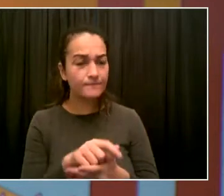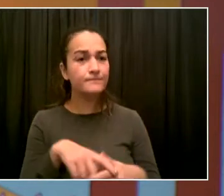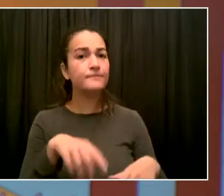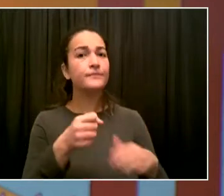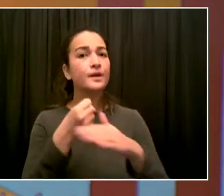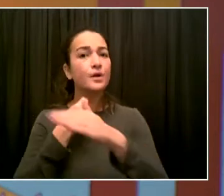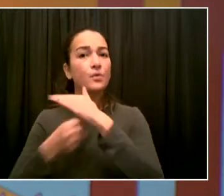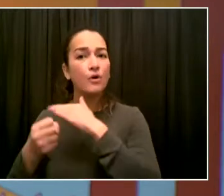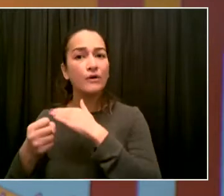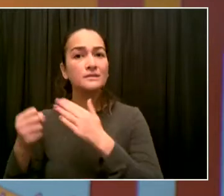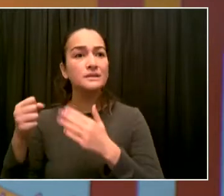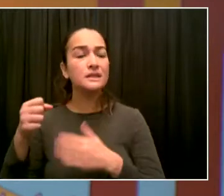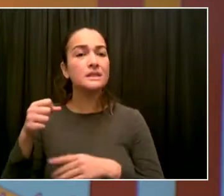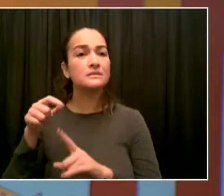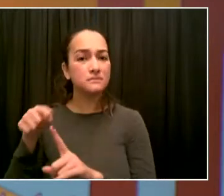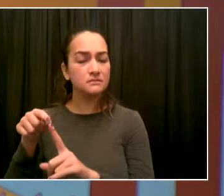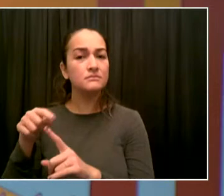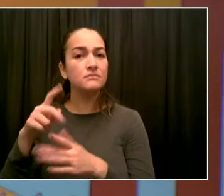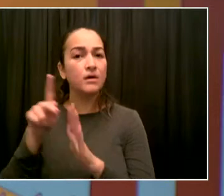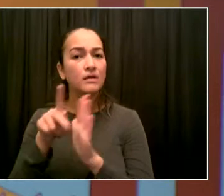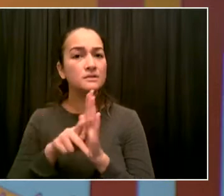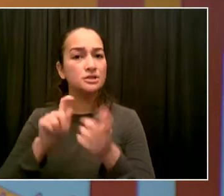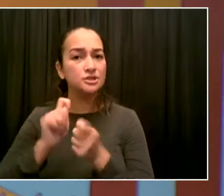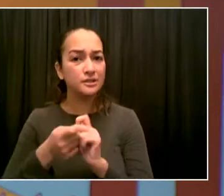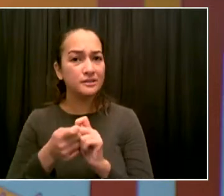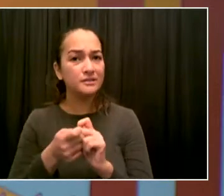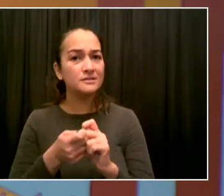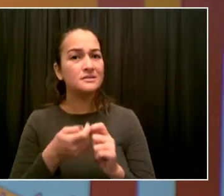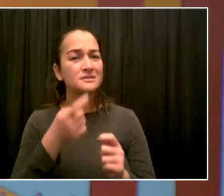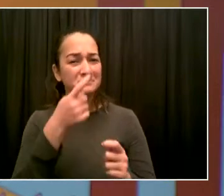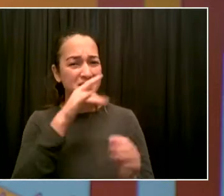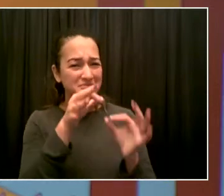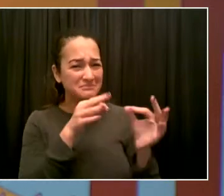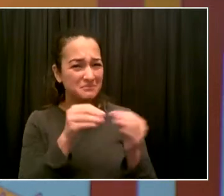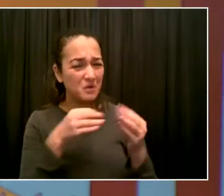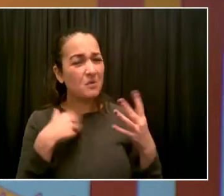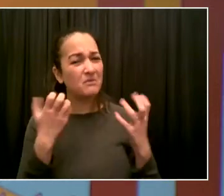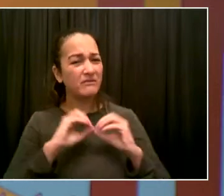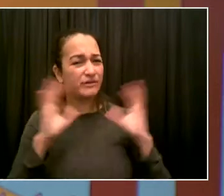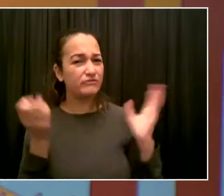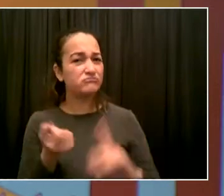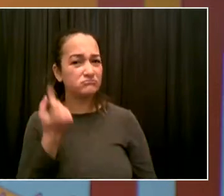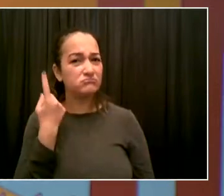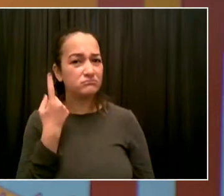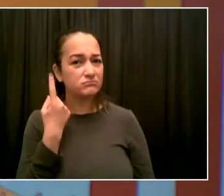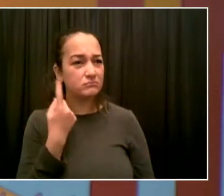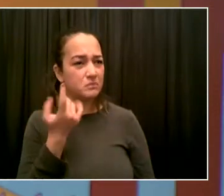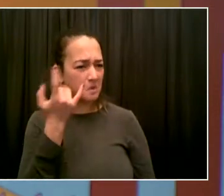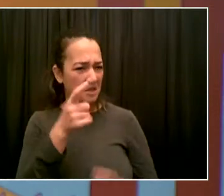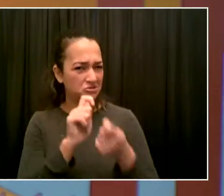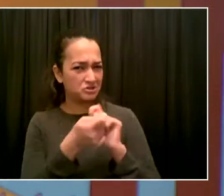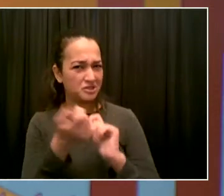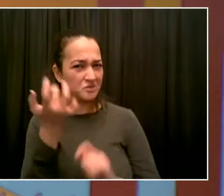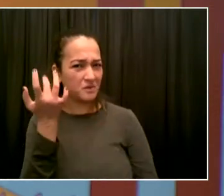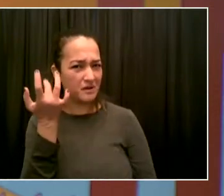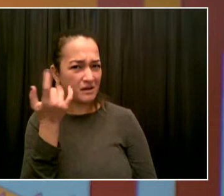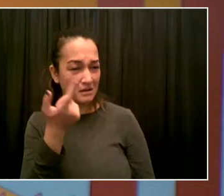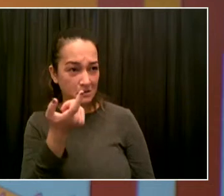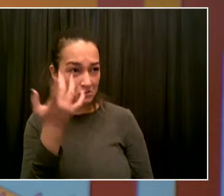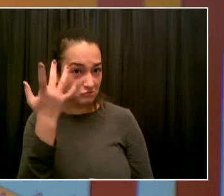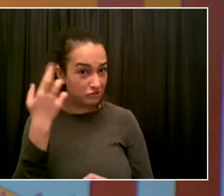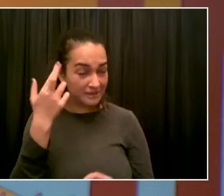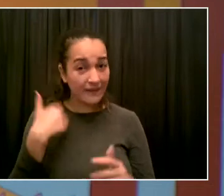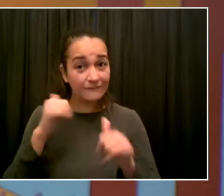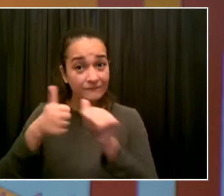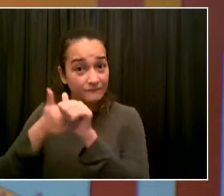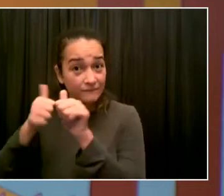you see throughout the first week that did this? Yeah, Christina, this is a conversation that's been